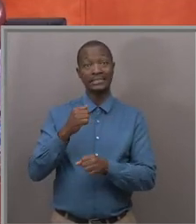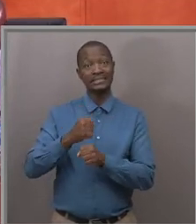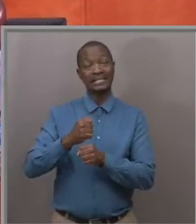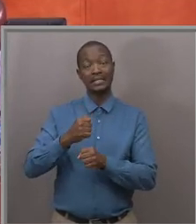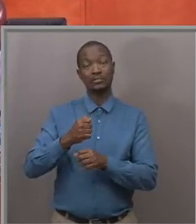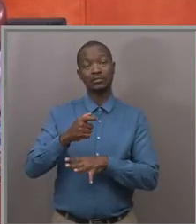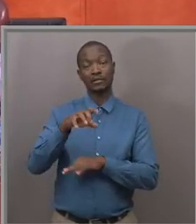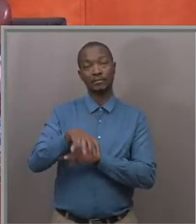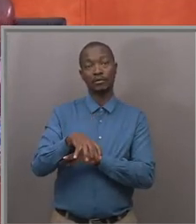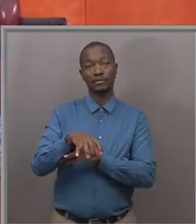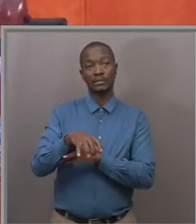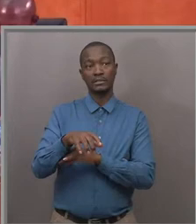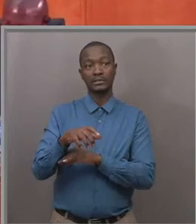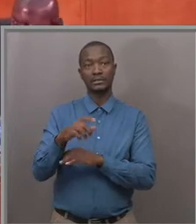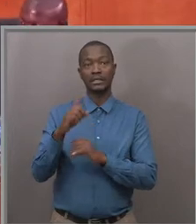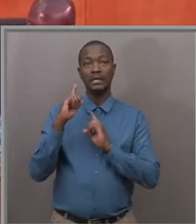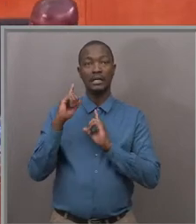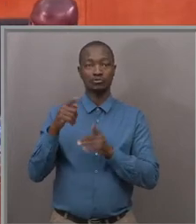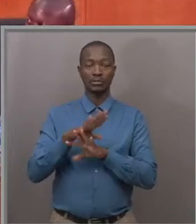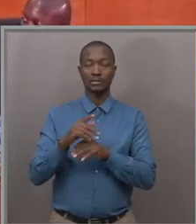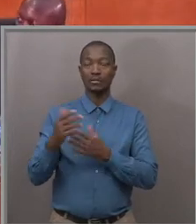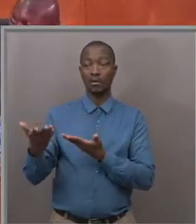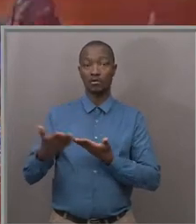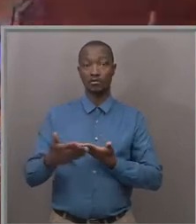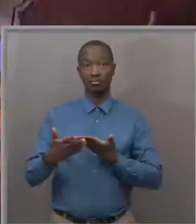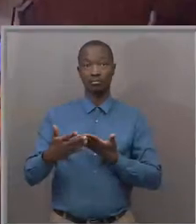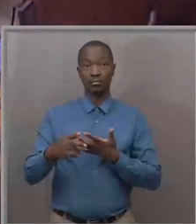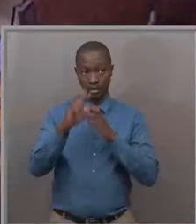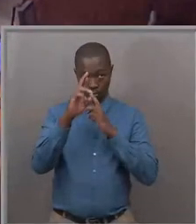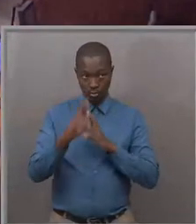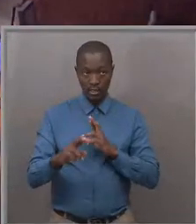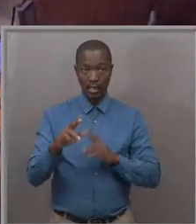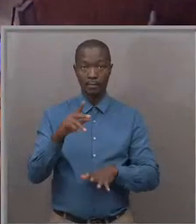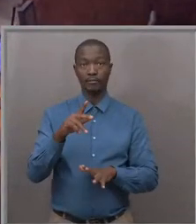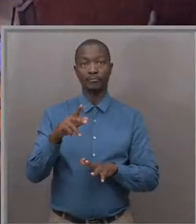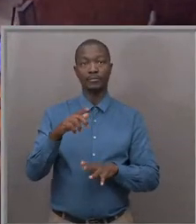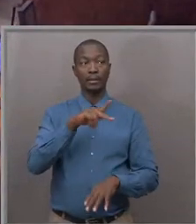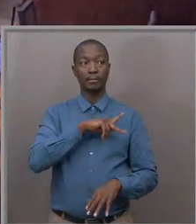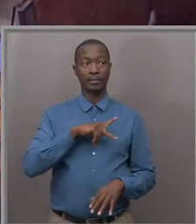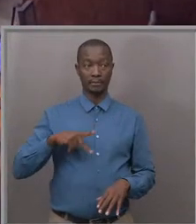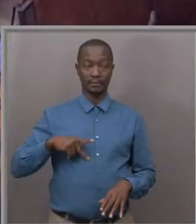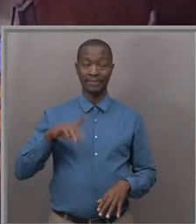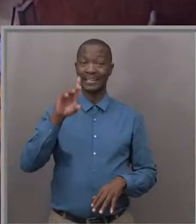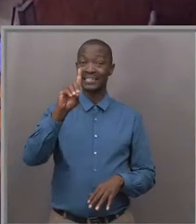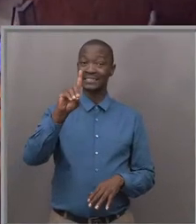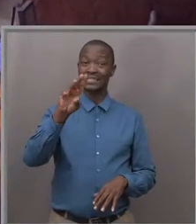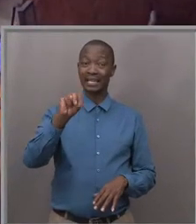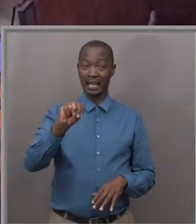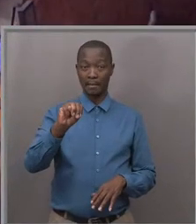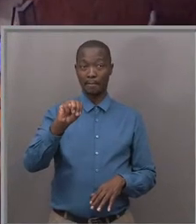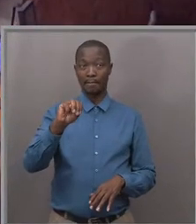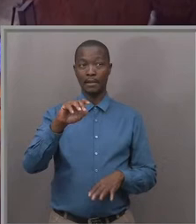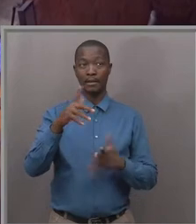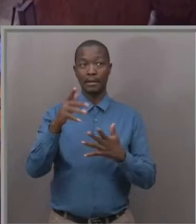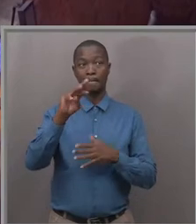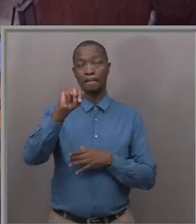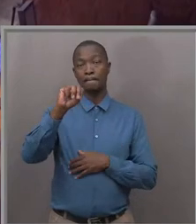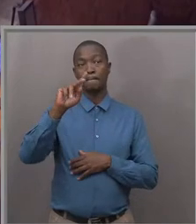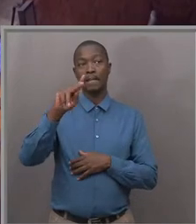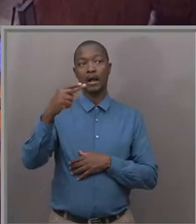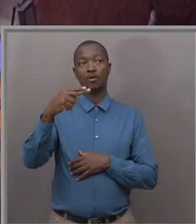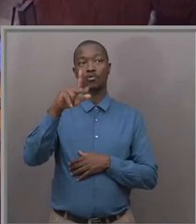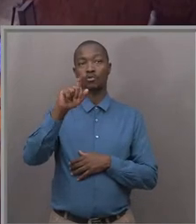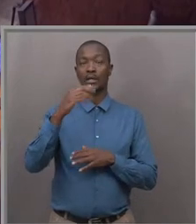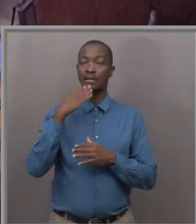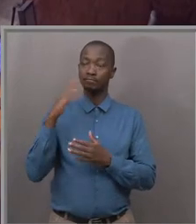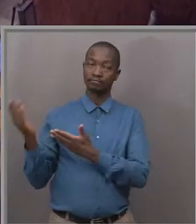Premier. I now call on our Honorable Premier, Honorable DM Makura, to address the House. Over to